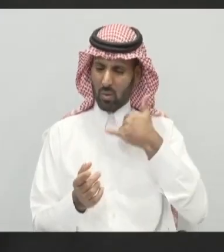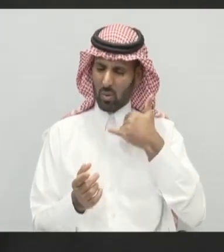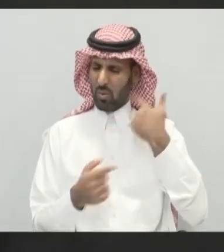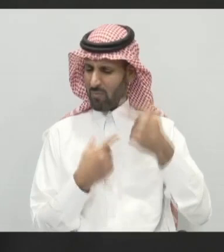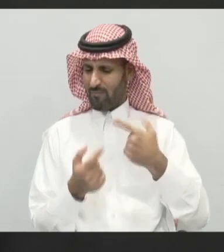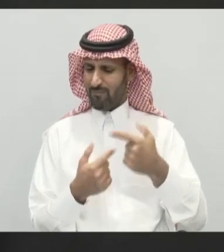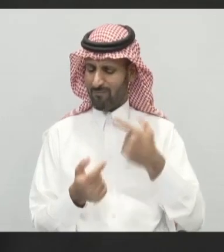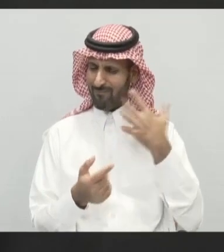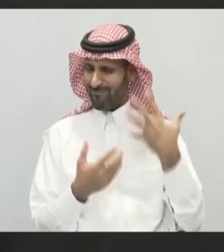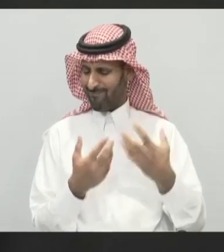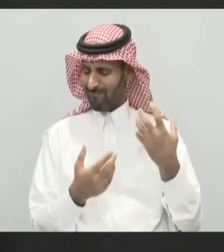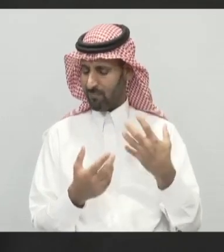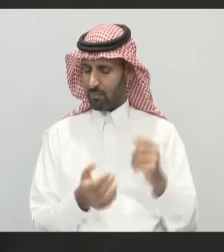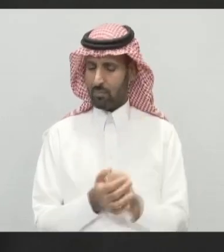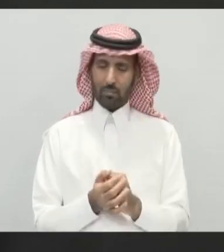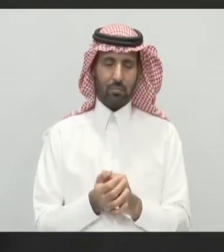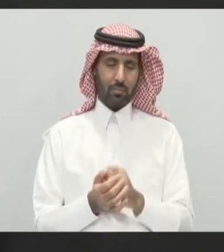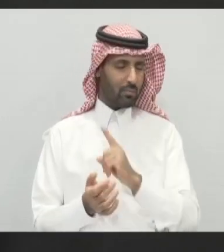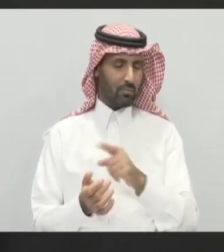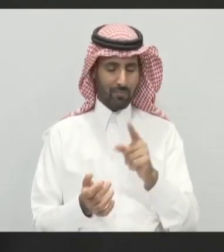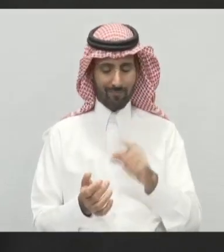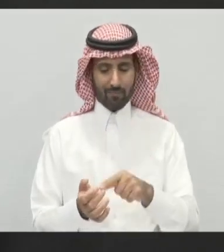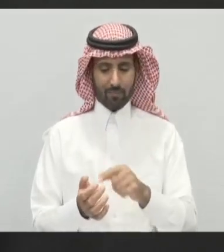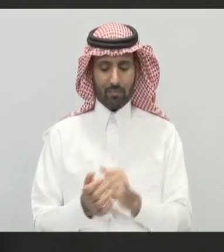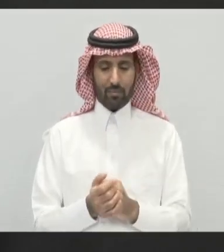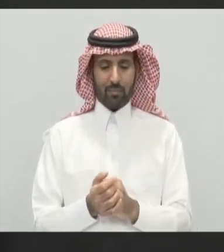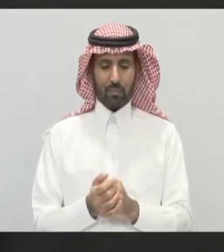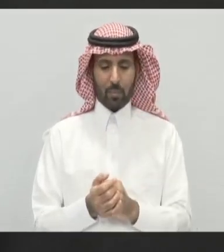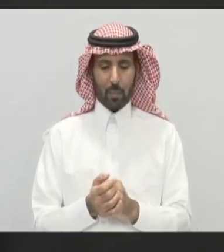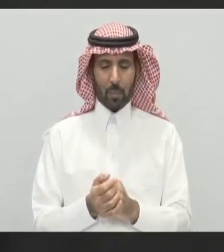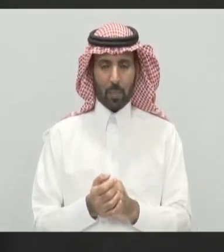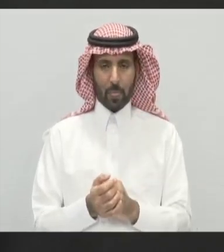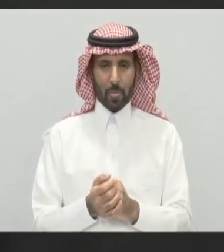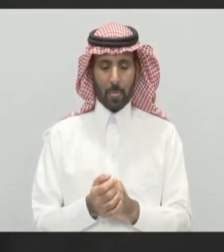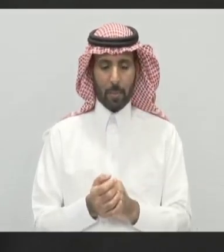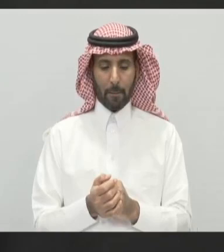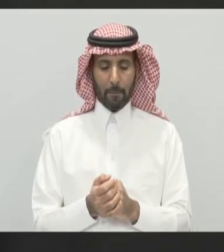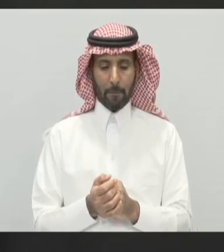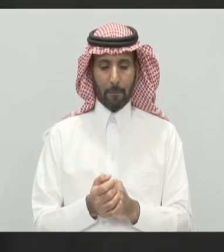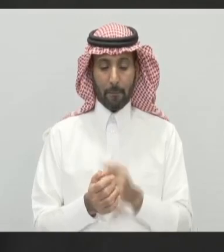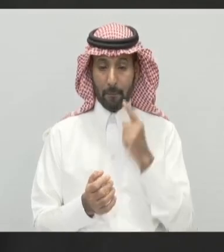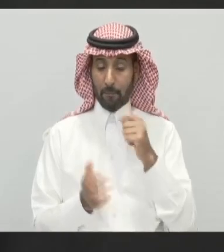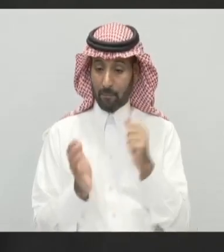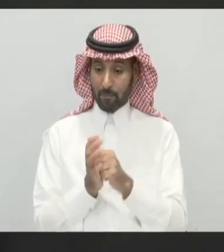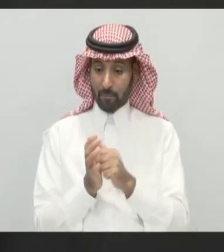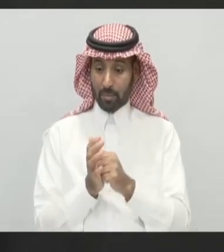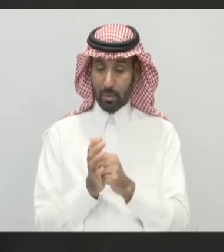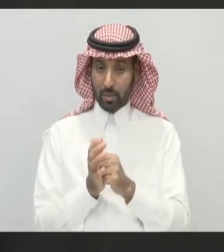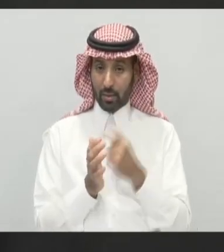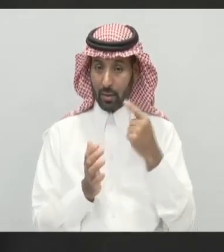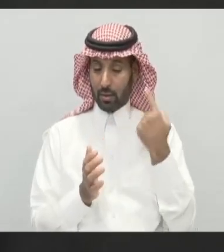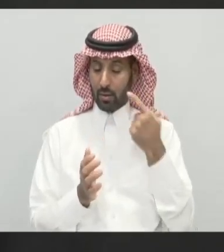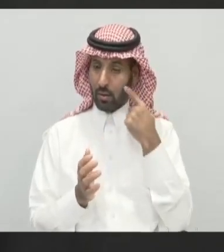others and bothering and annoying them is not always a good idea. Okay, for your homework, I want you